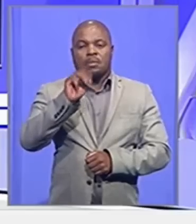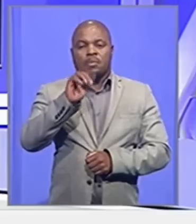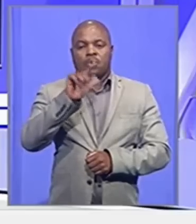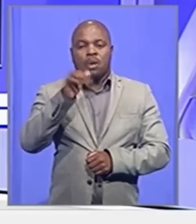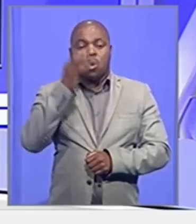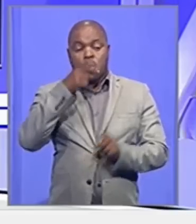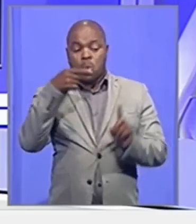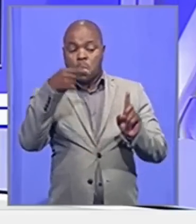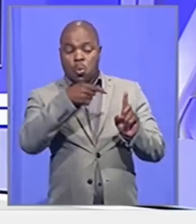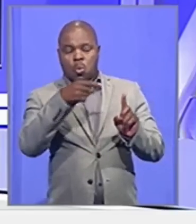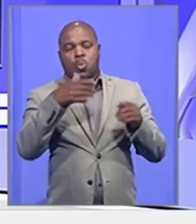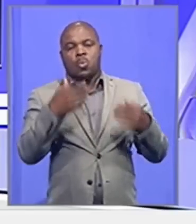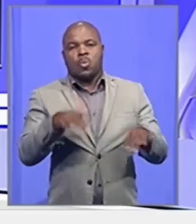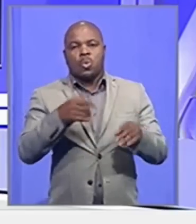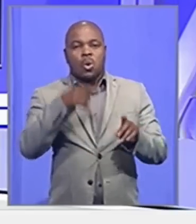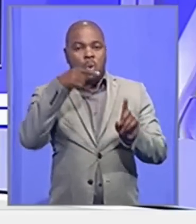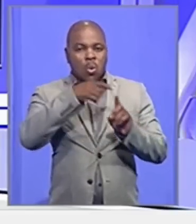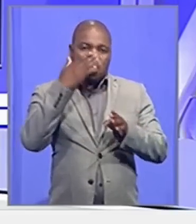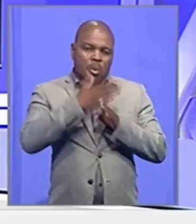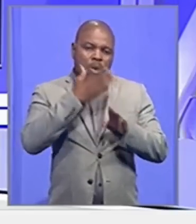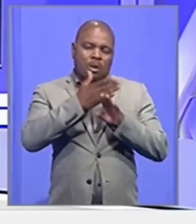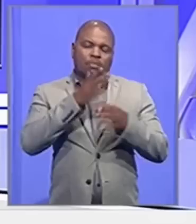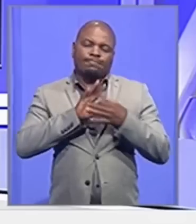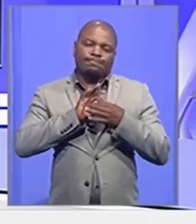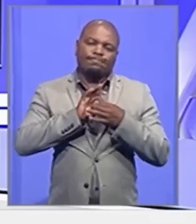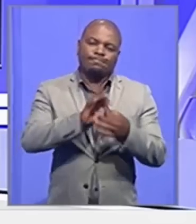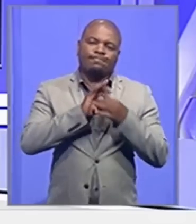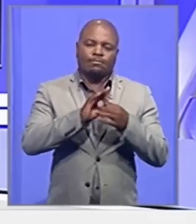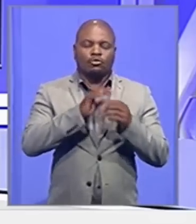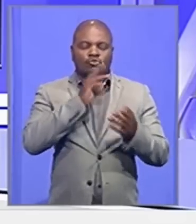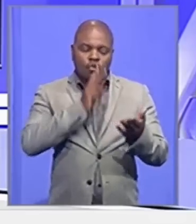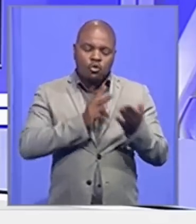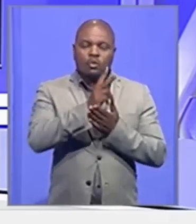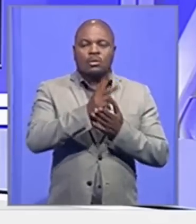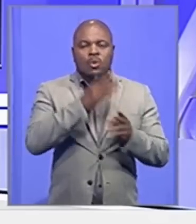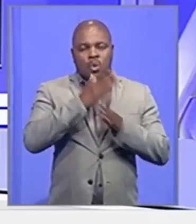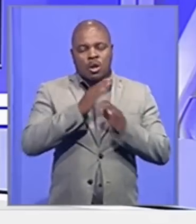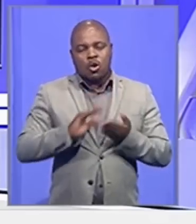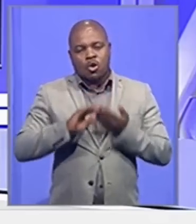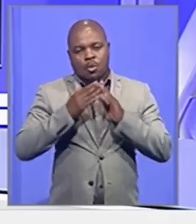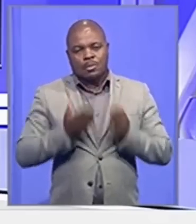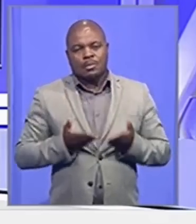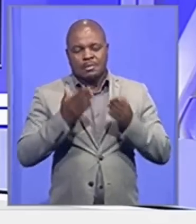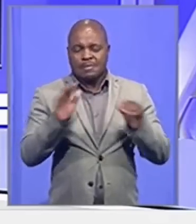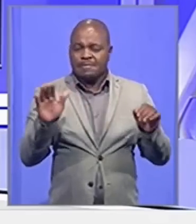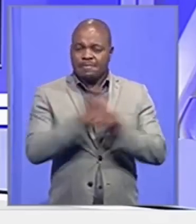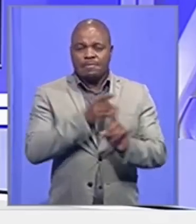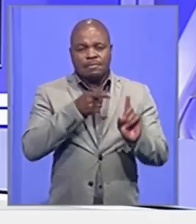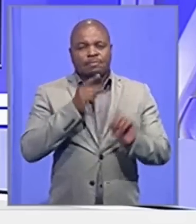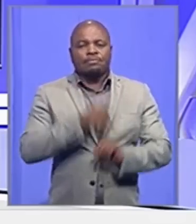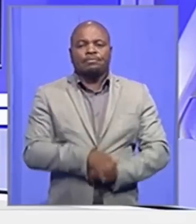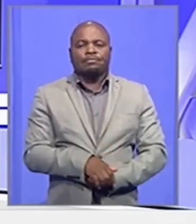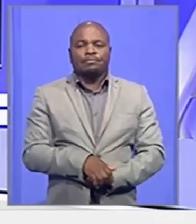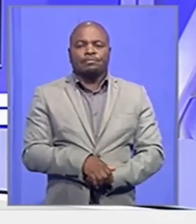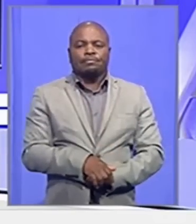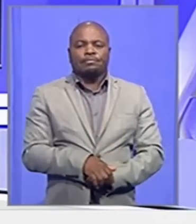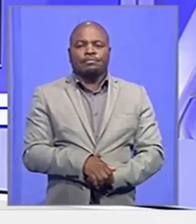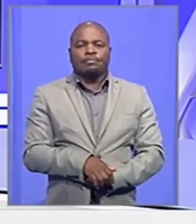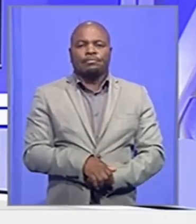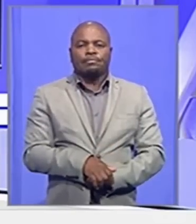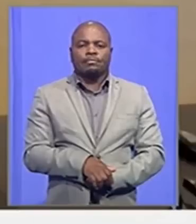tlhalositse motlhankela yo jaaka motho yo a neng a le boikanyego ebile a direla setšhaba ka The